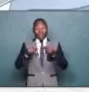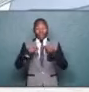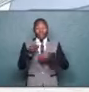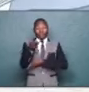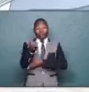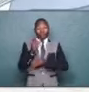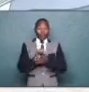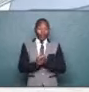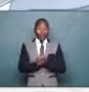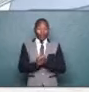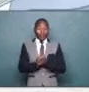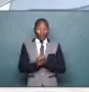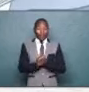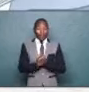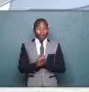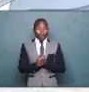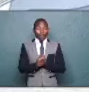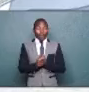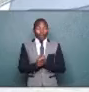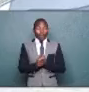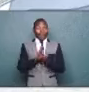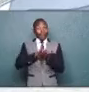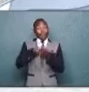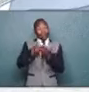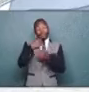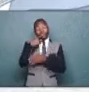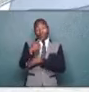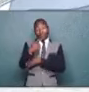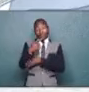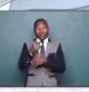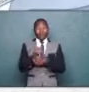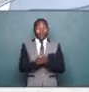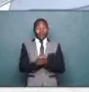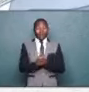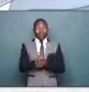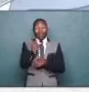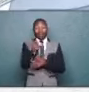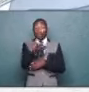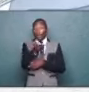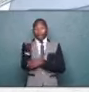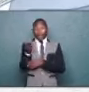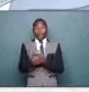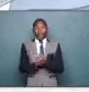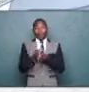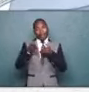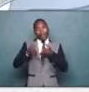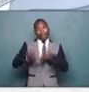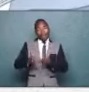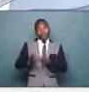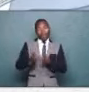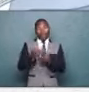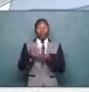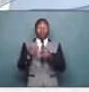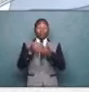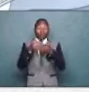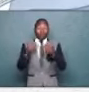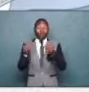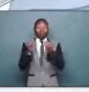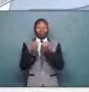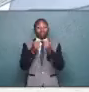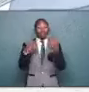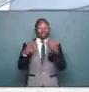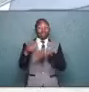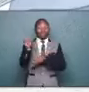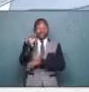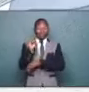area. Simply put, what we're saying is that anyone who was born by or before 16